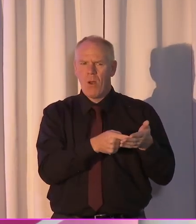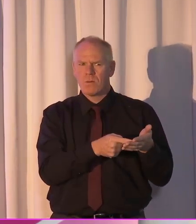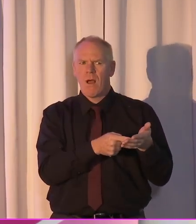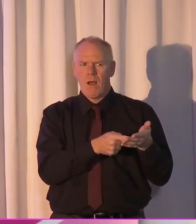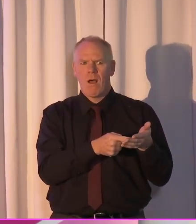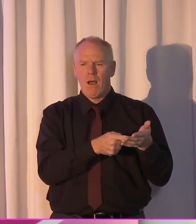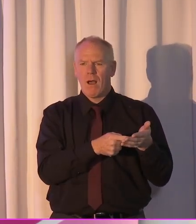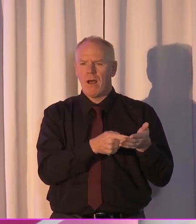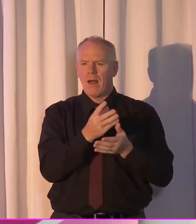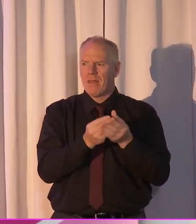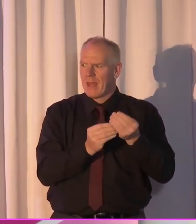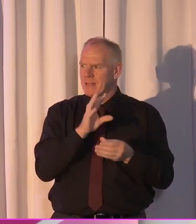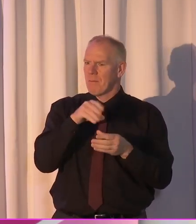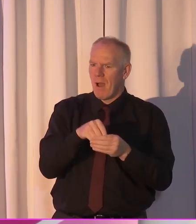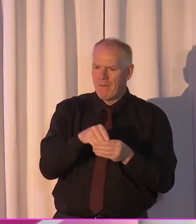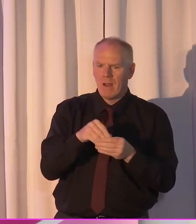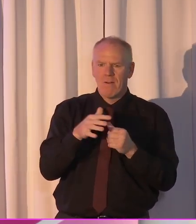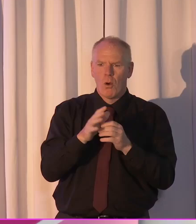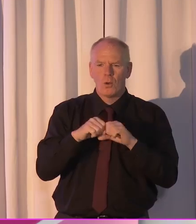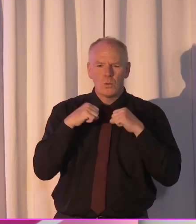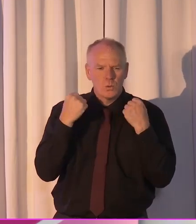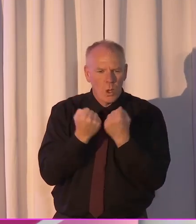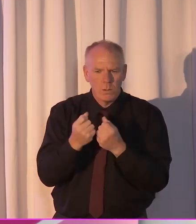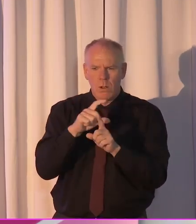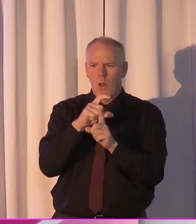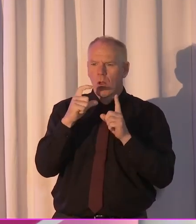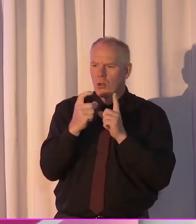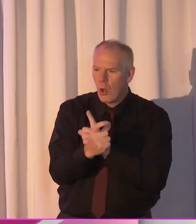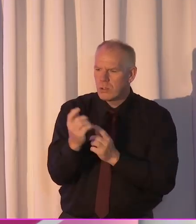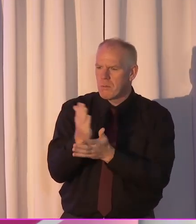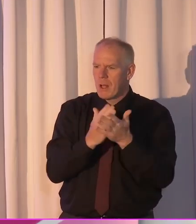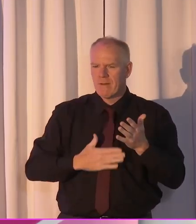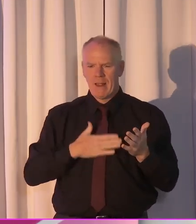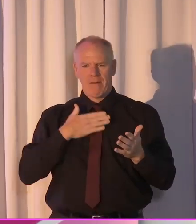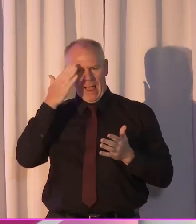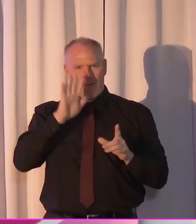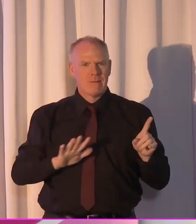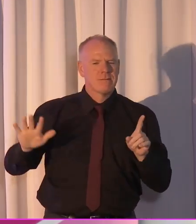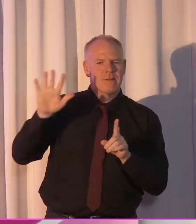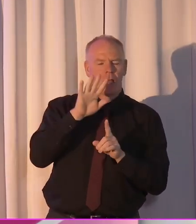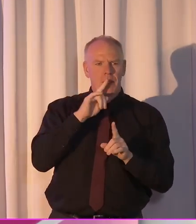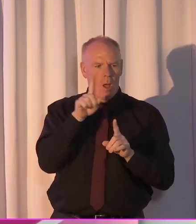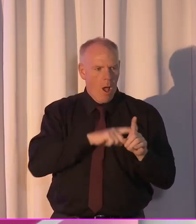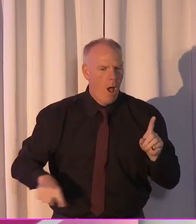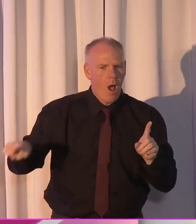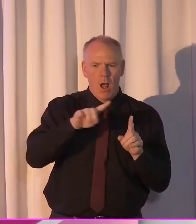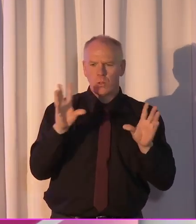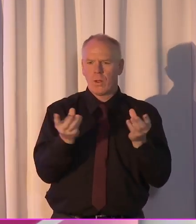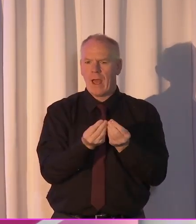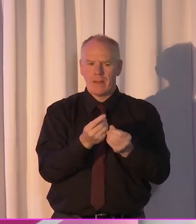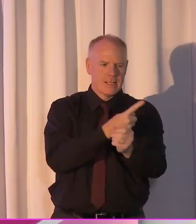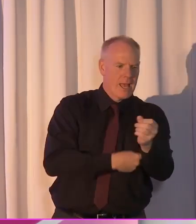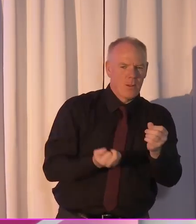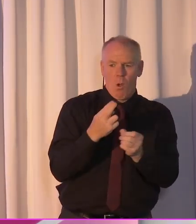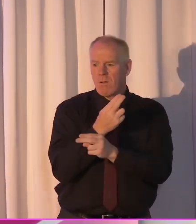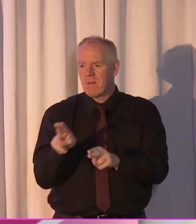intrinsic to or contribute to the social and cultural fabric of Ireland, binding us all, disabled and non-disabled